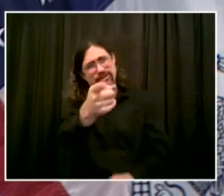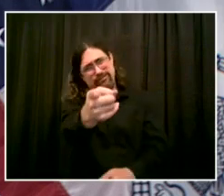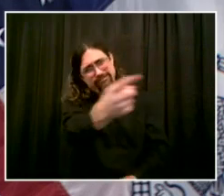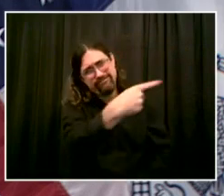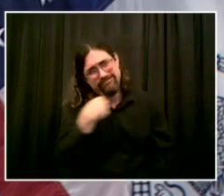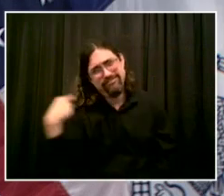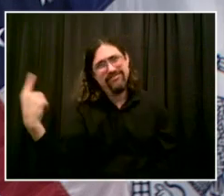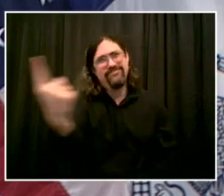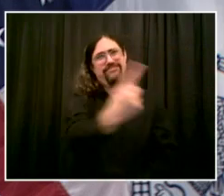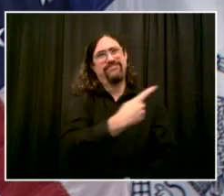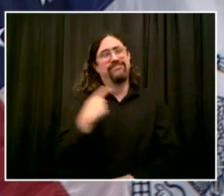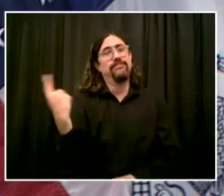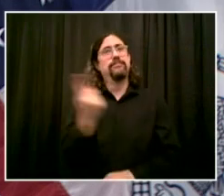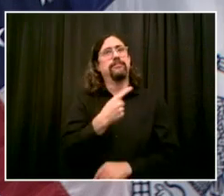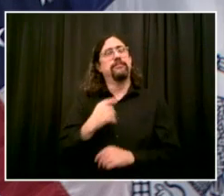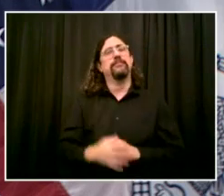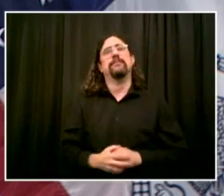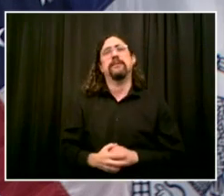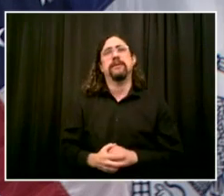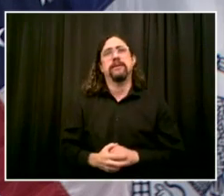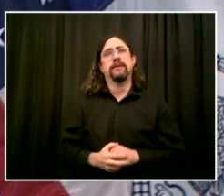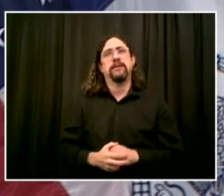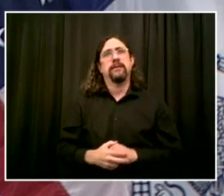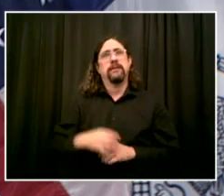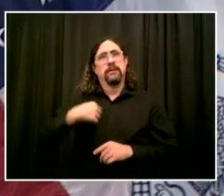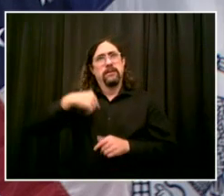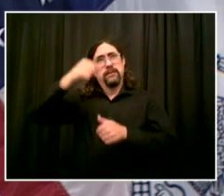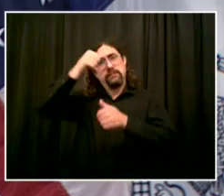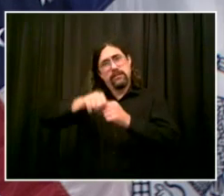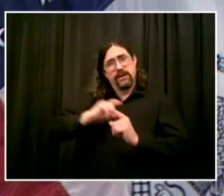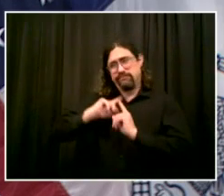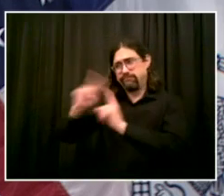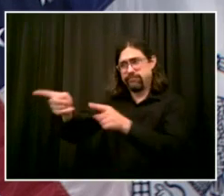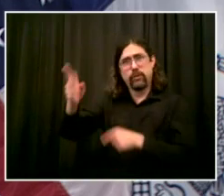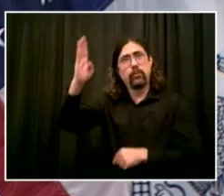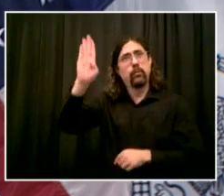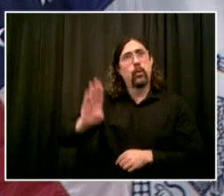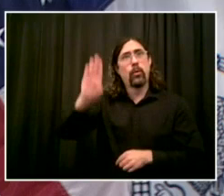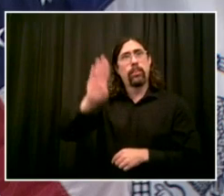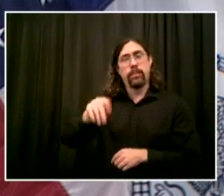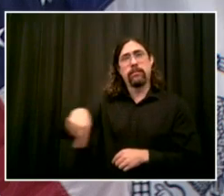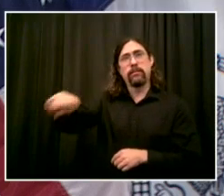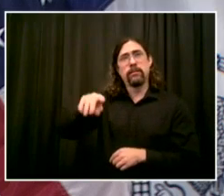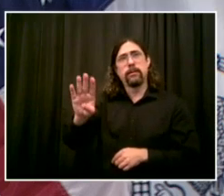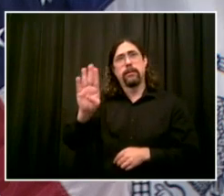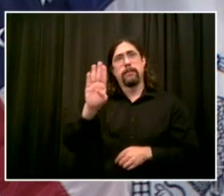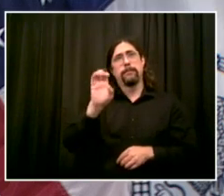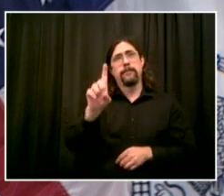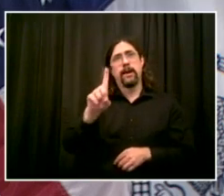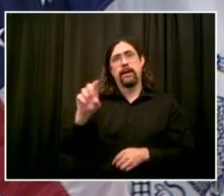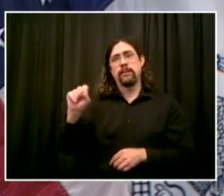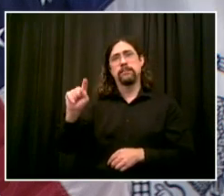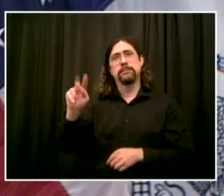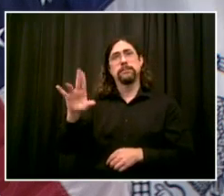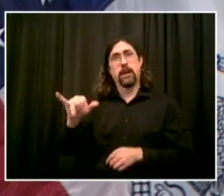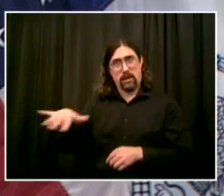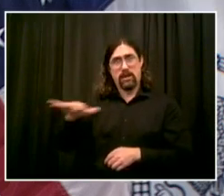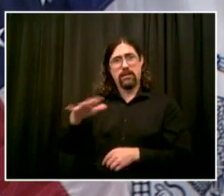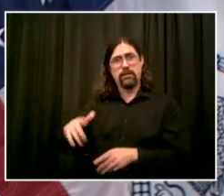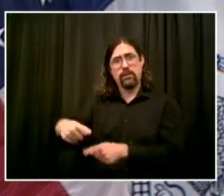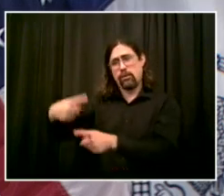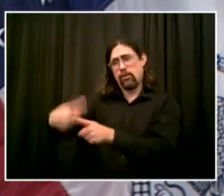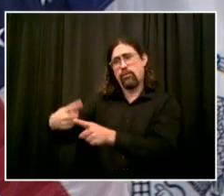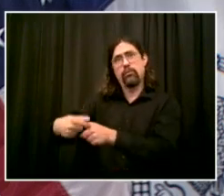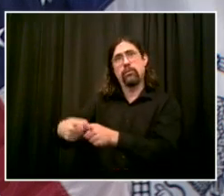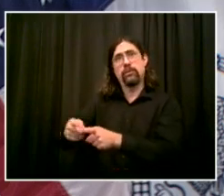there with the Occupy the Corners effort. And this is what we have been devoted to for years. We have driven down crime